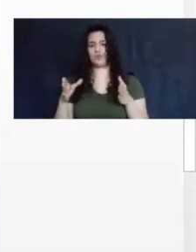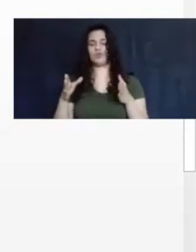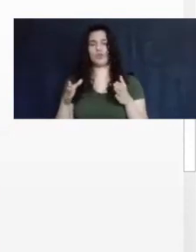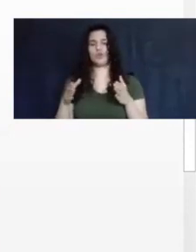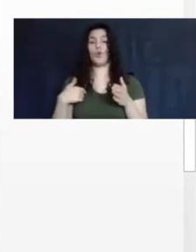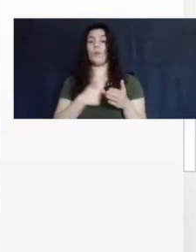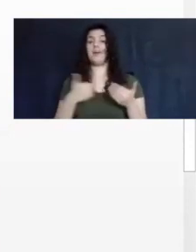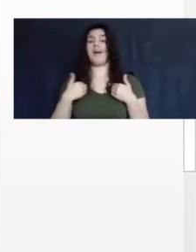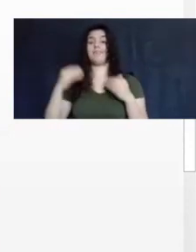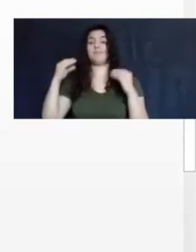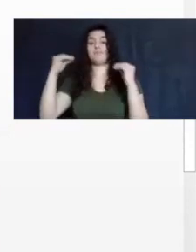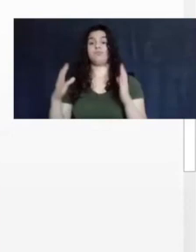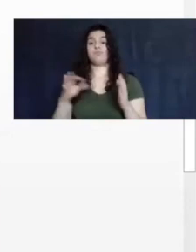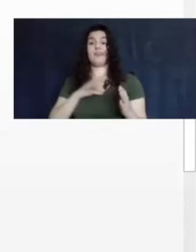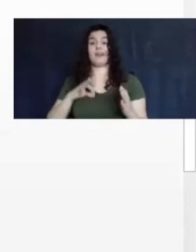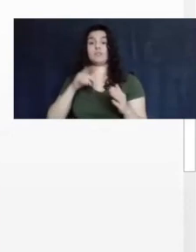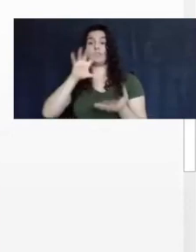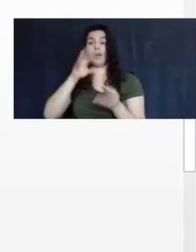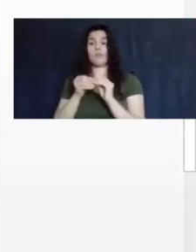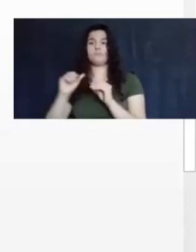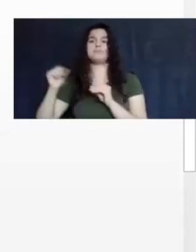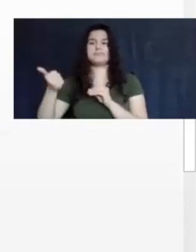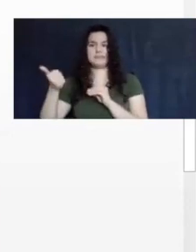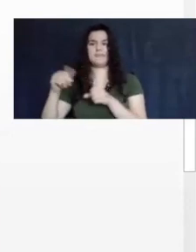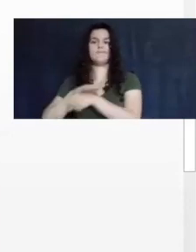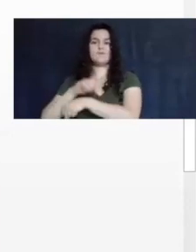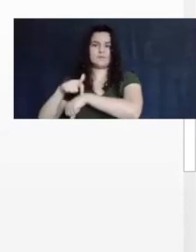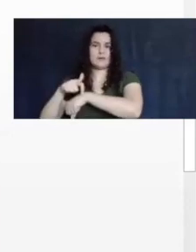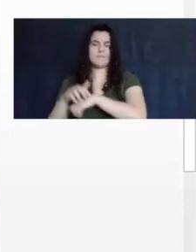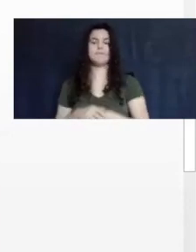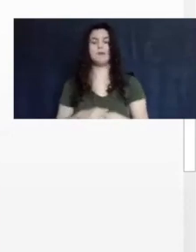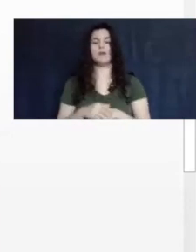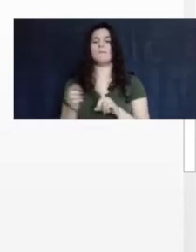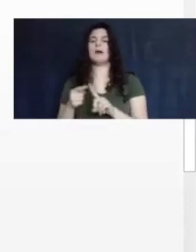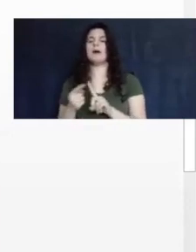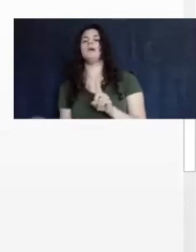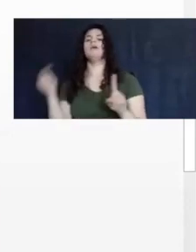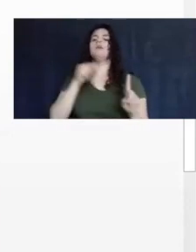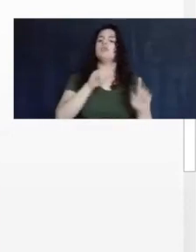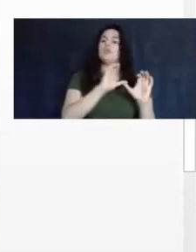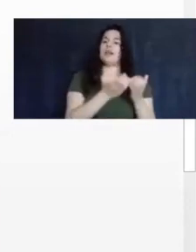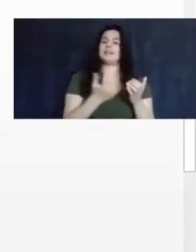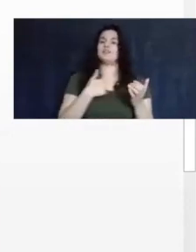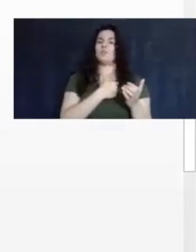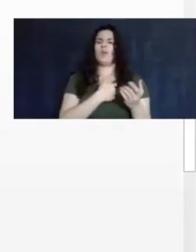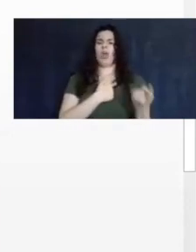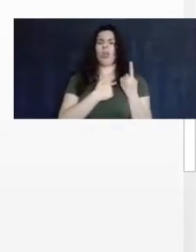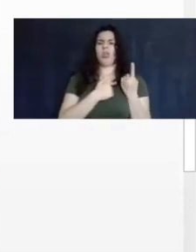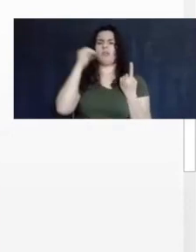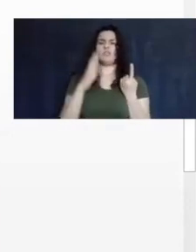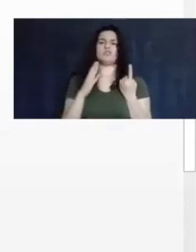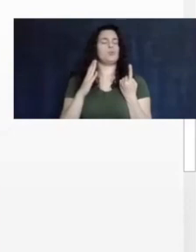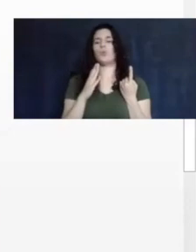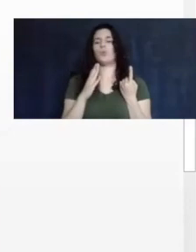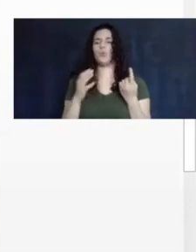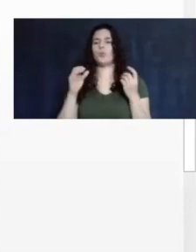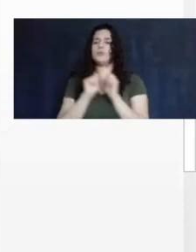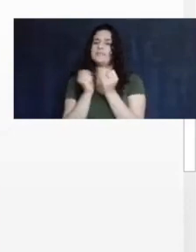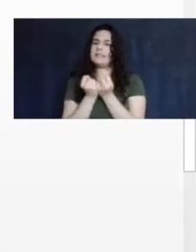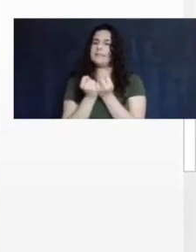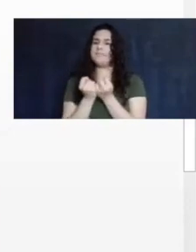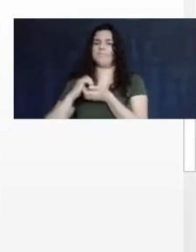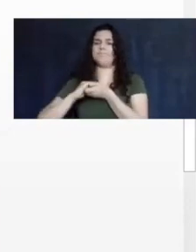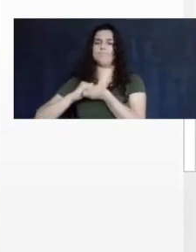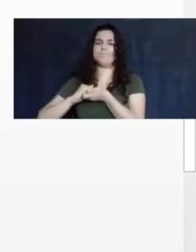full-time faculty. But back to the courses, we team teach. So let's say, for example, you have